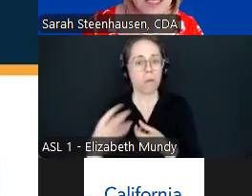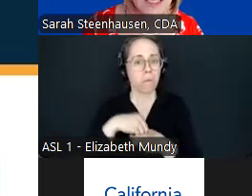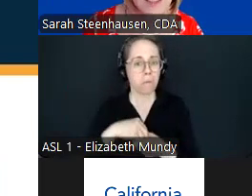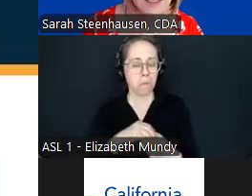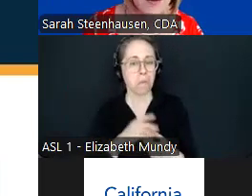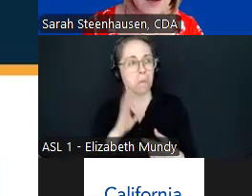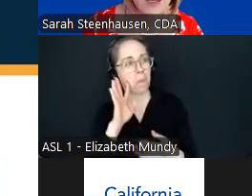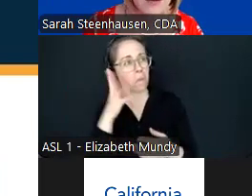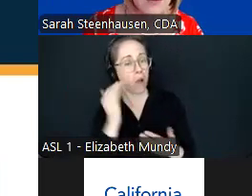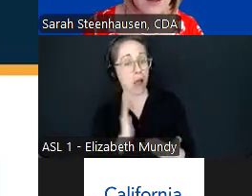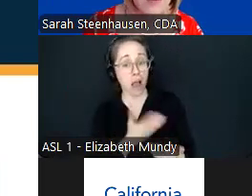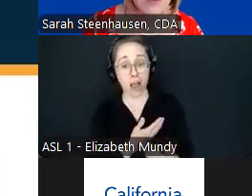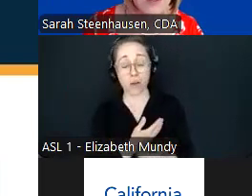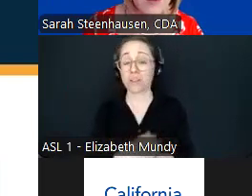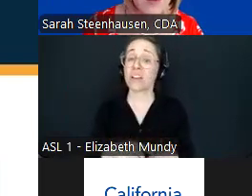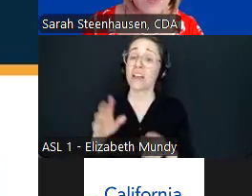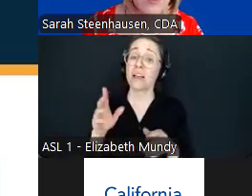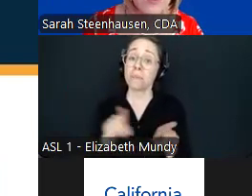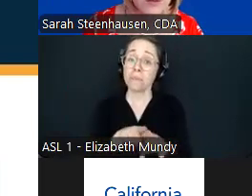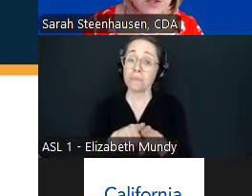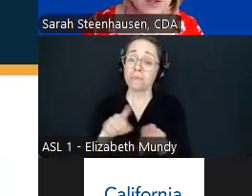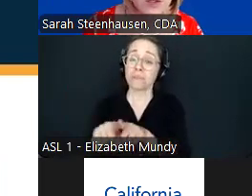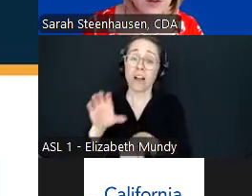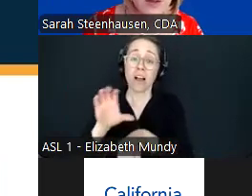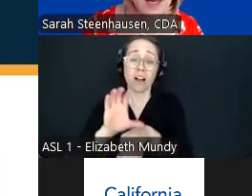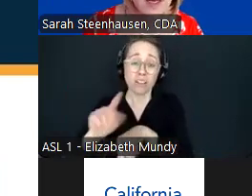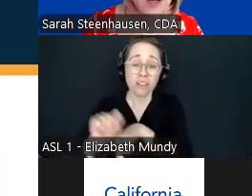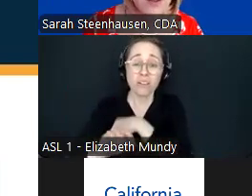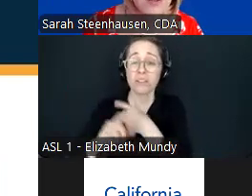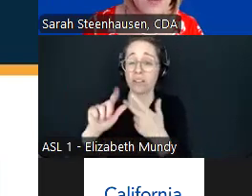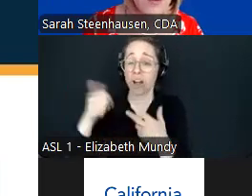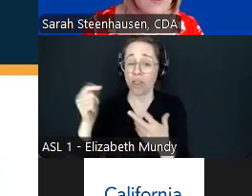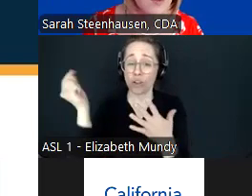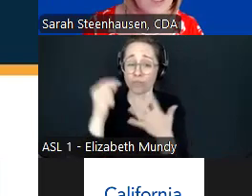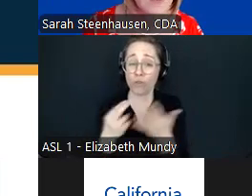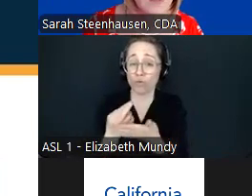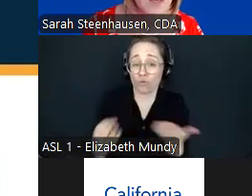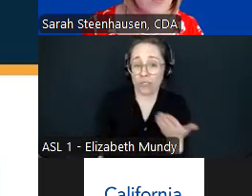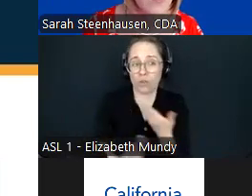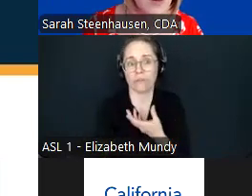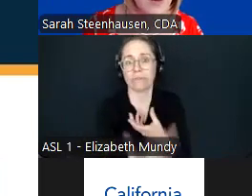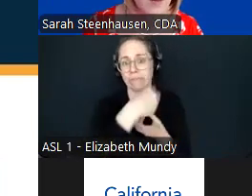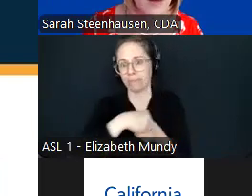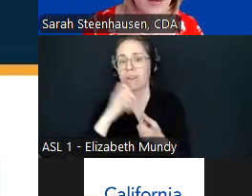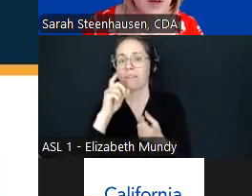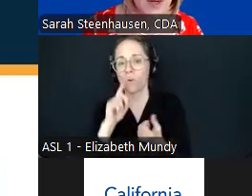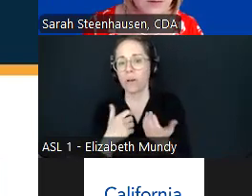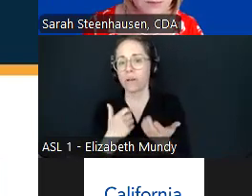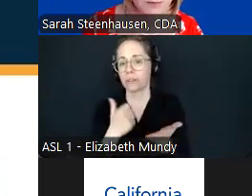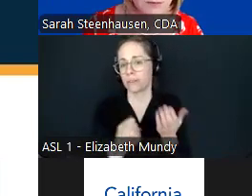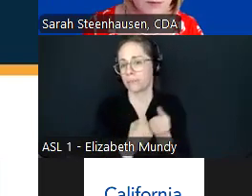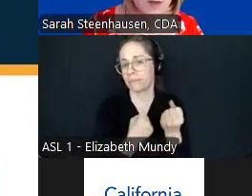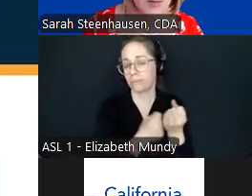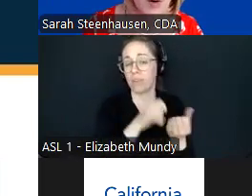support us in this effort and identifying the resources to do that. We definitely think we need to have a very well thought